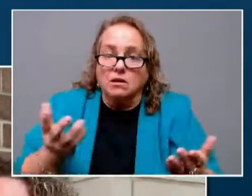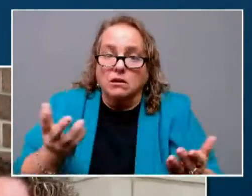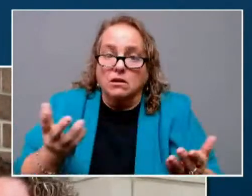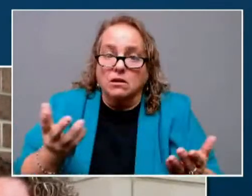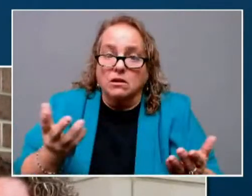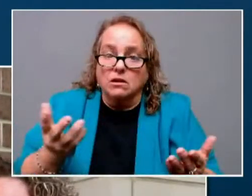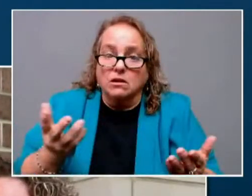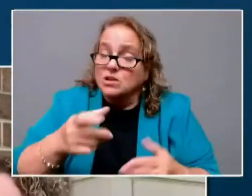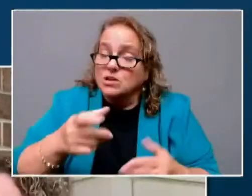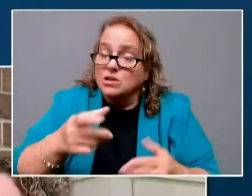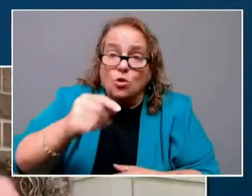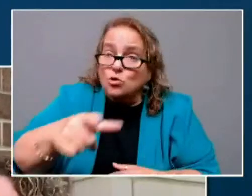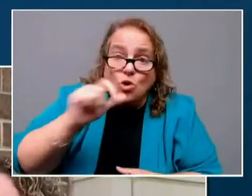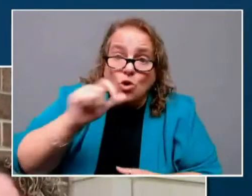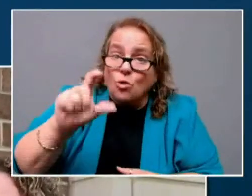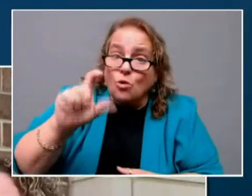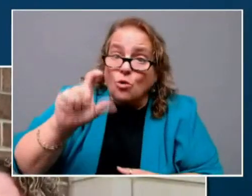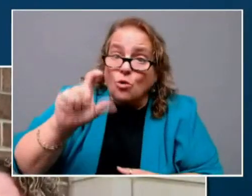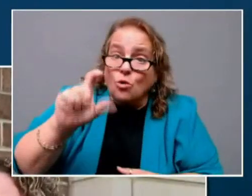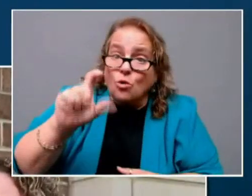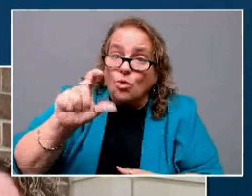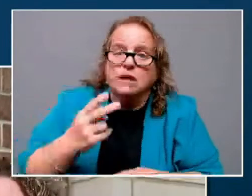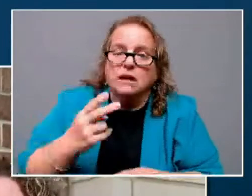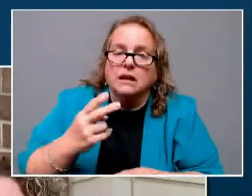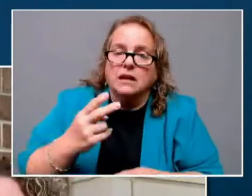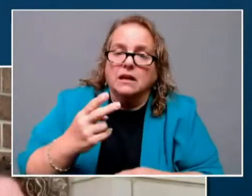vaccine. We are not seeing the vaccine